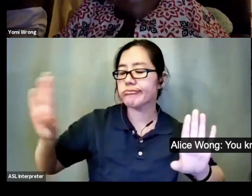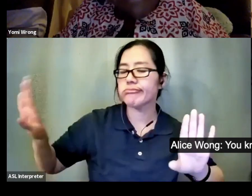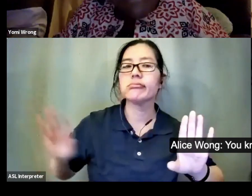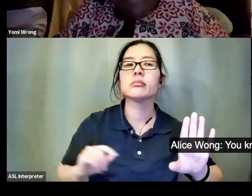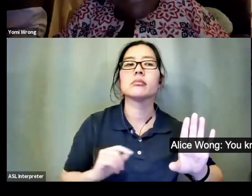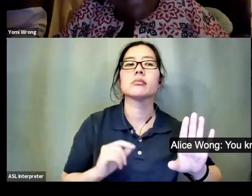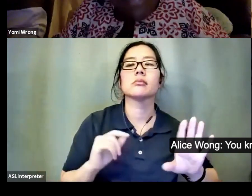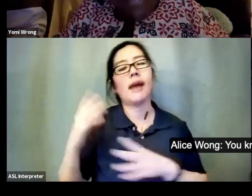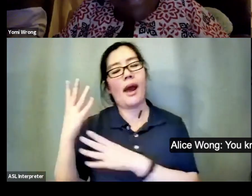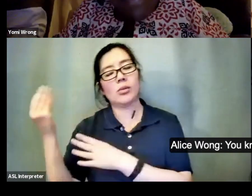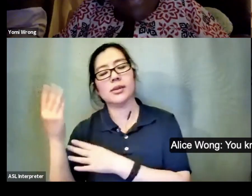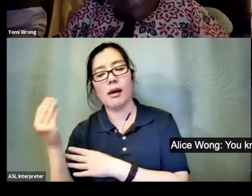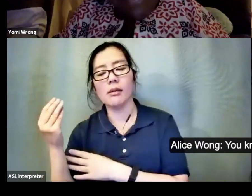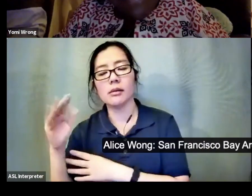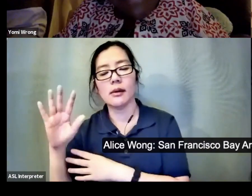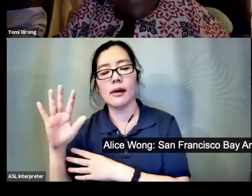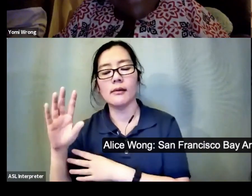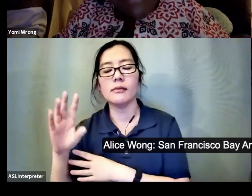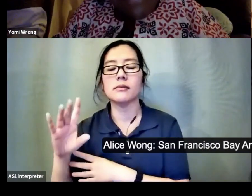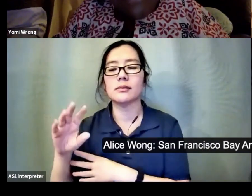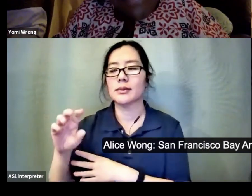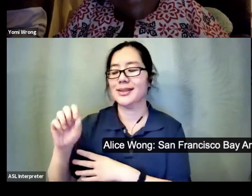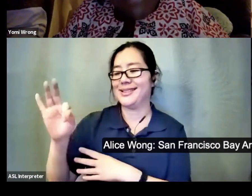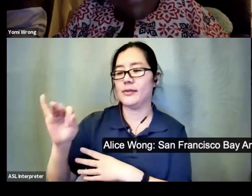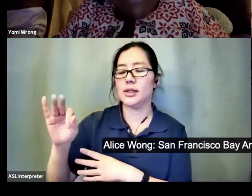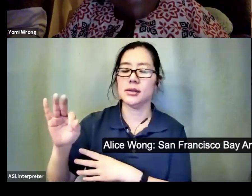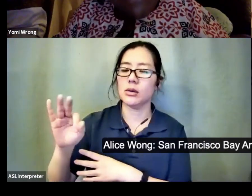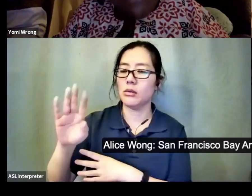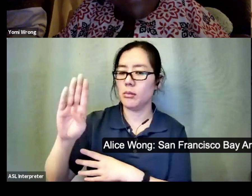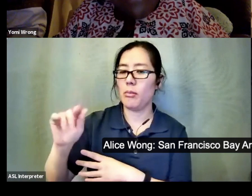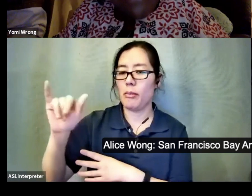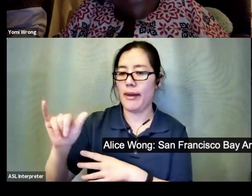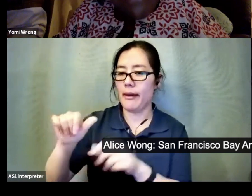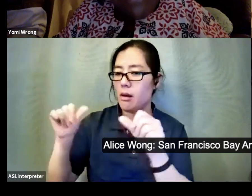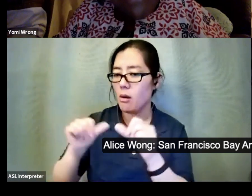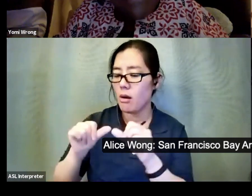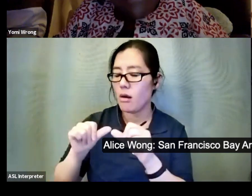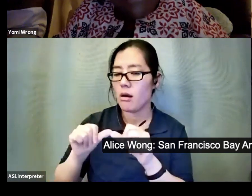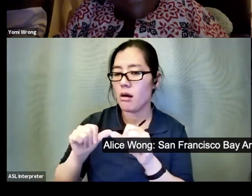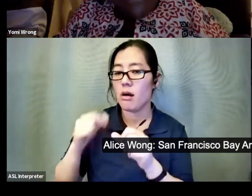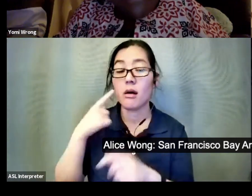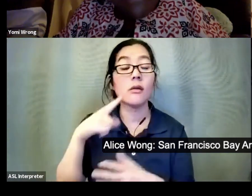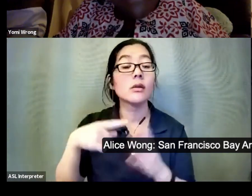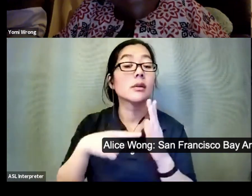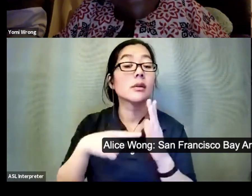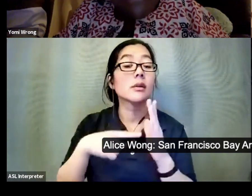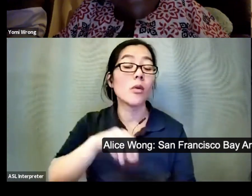outside of the San Francisco Bay Area, I would say that Sarah Jama,